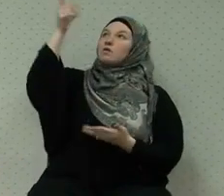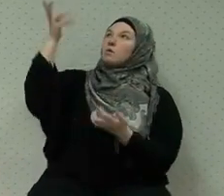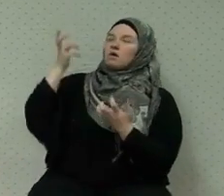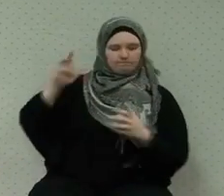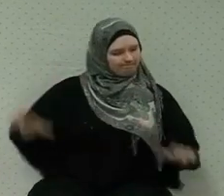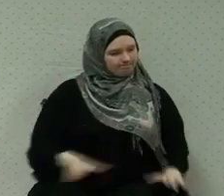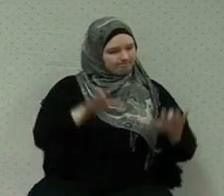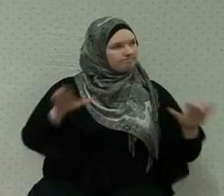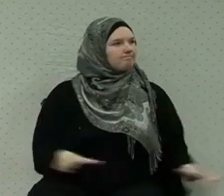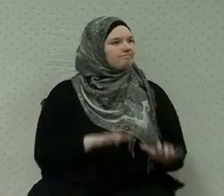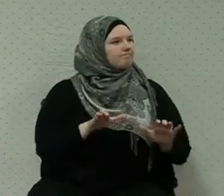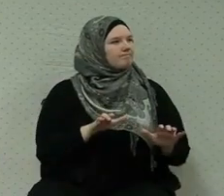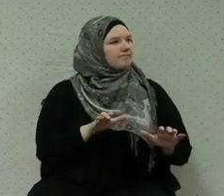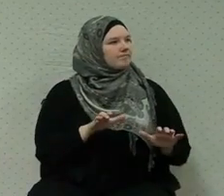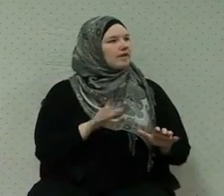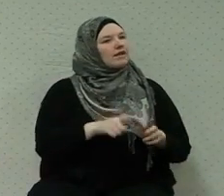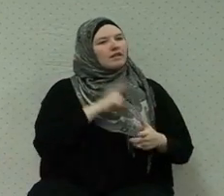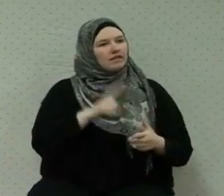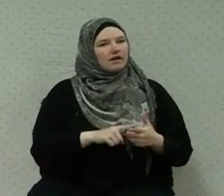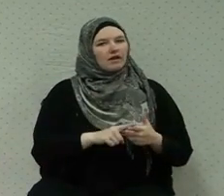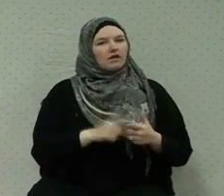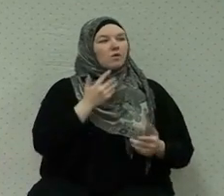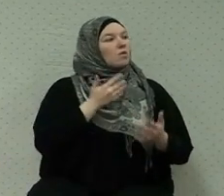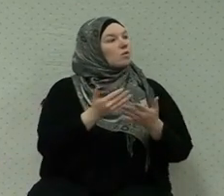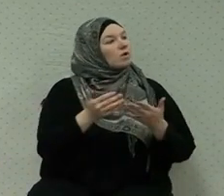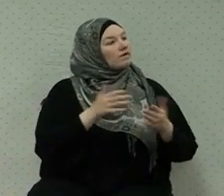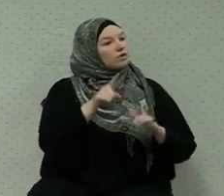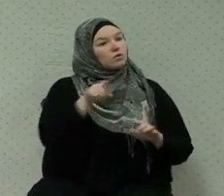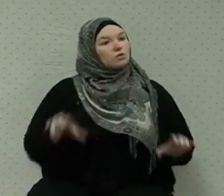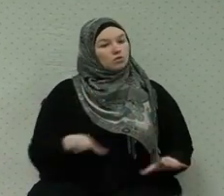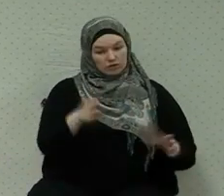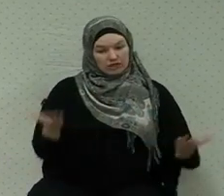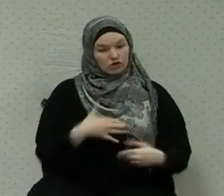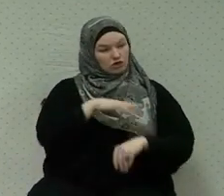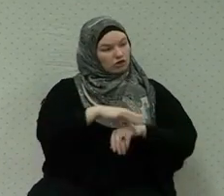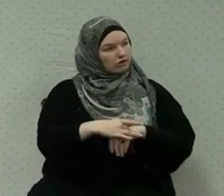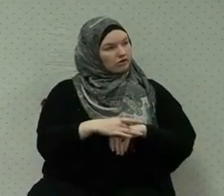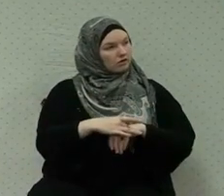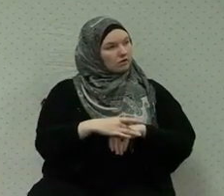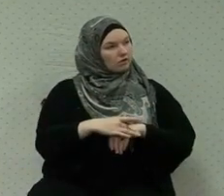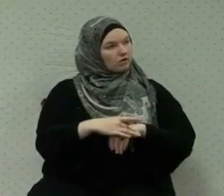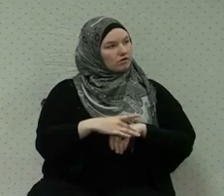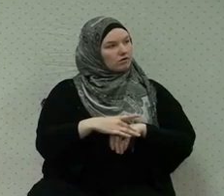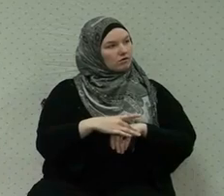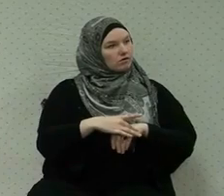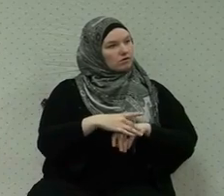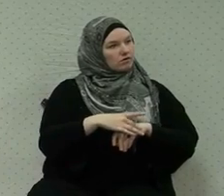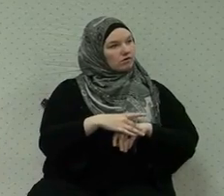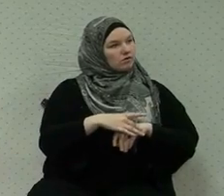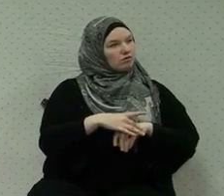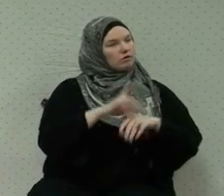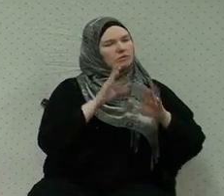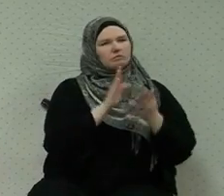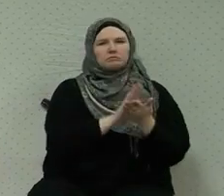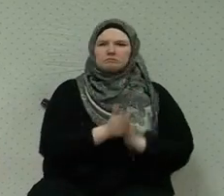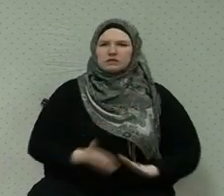Allah. Then whatever you do next is going to be consistent and harmonious